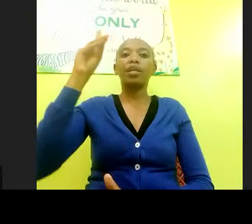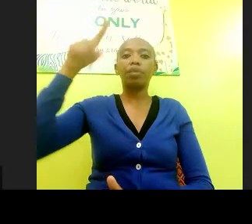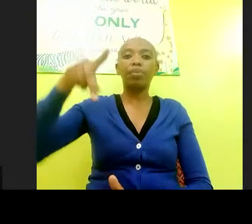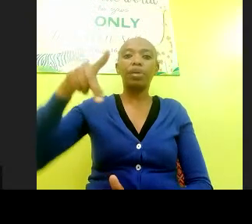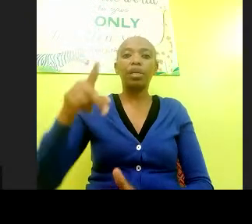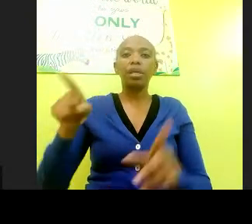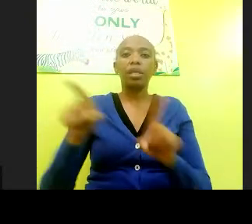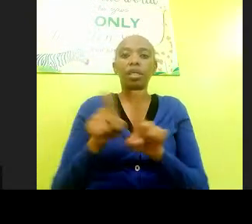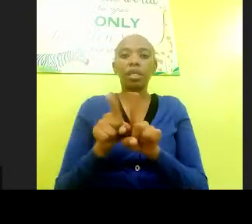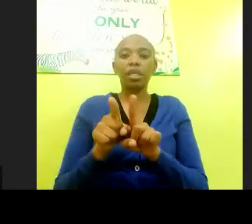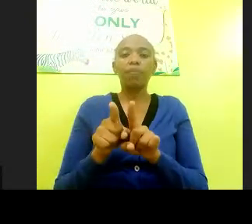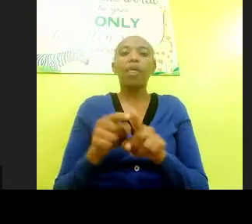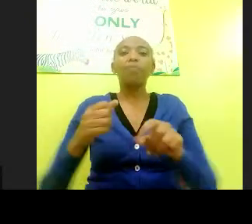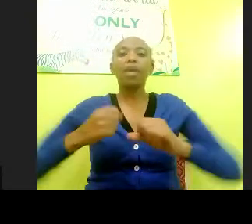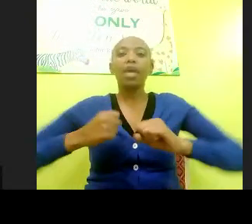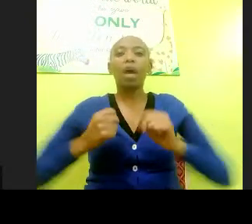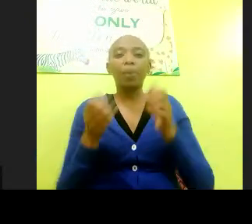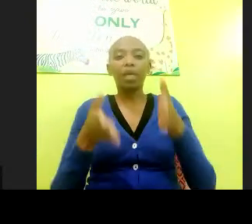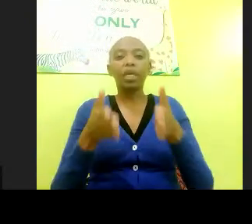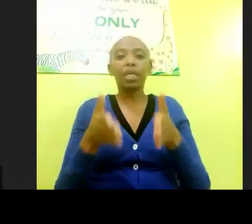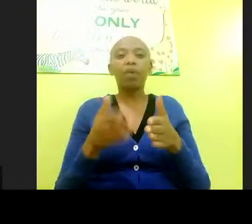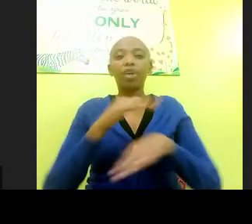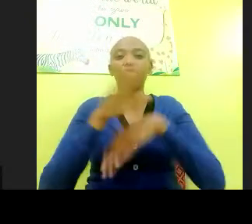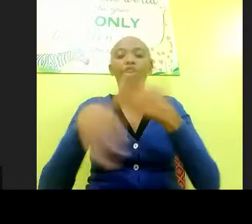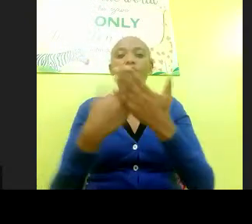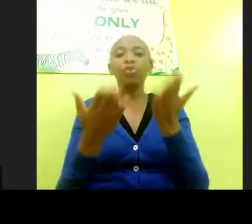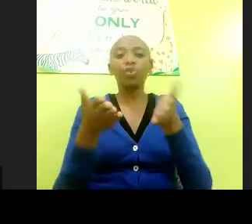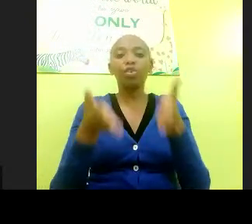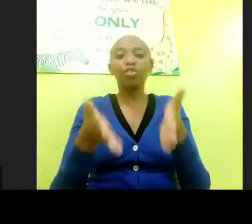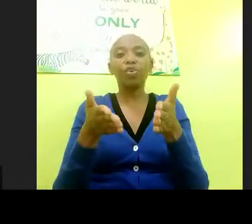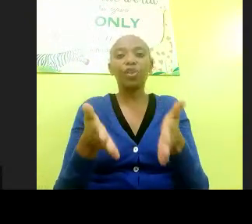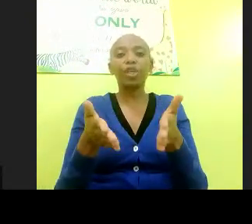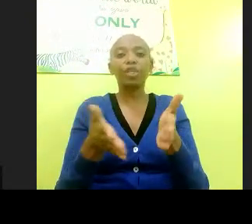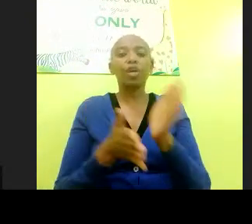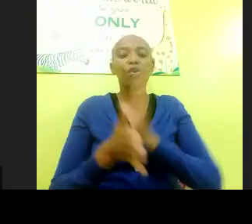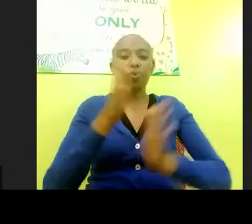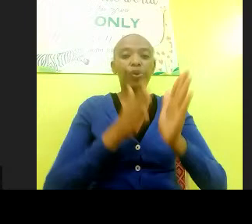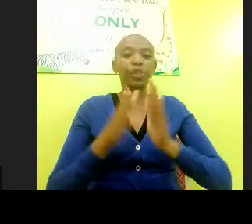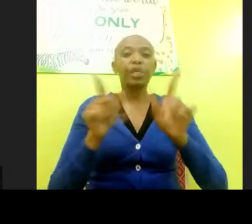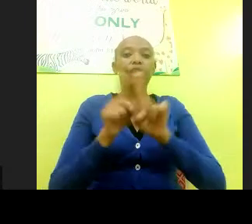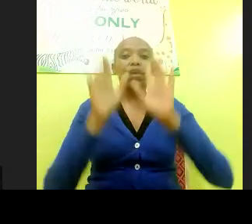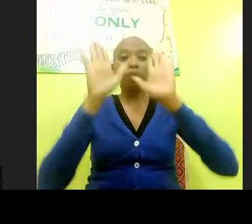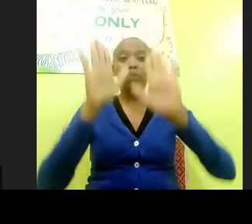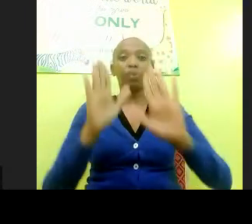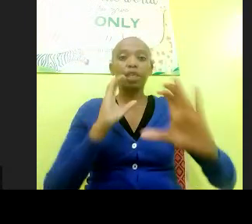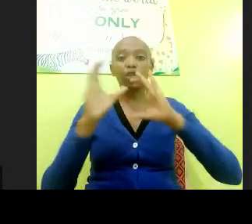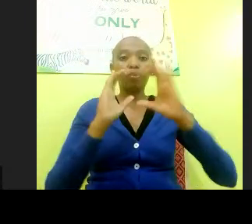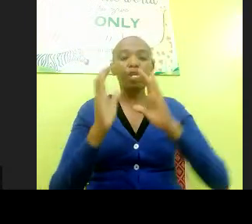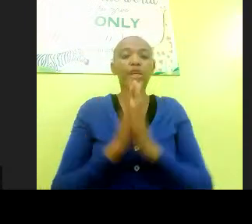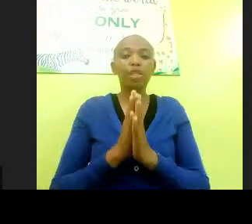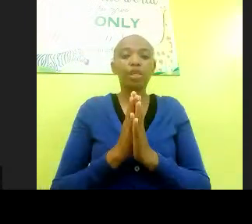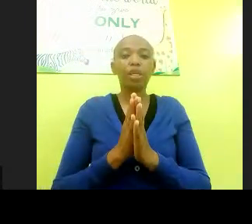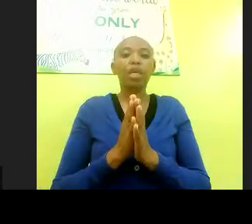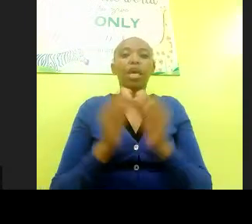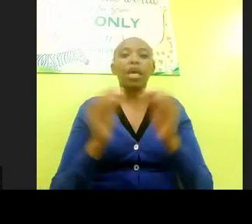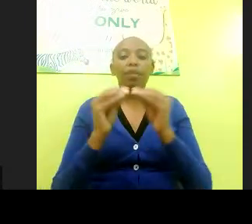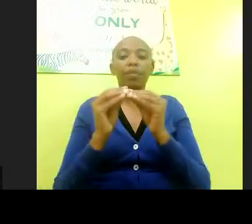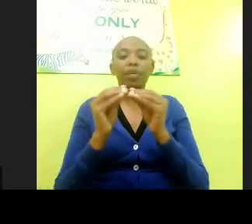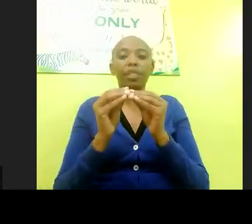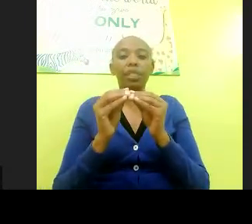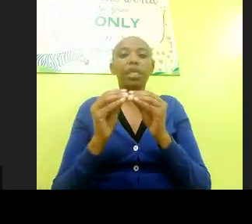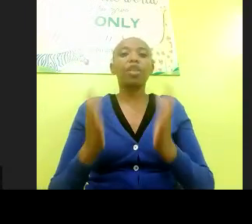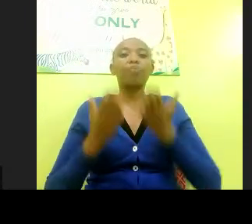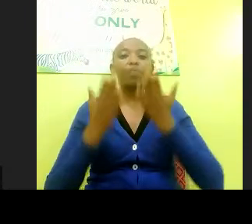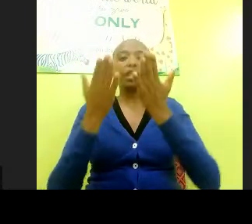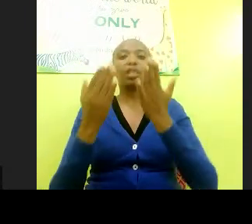very happy to be here with all of you today for this strategic and very important conversation and meeting about the presentation of